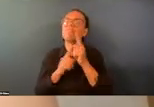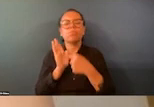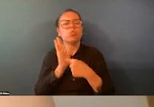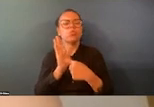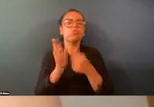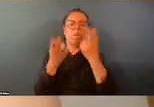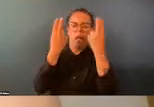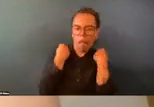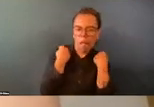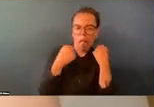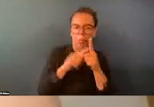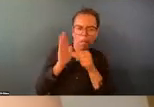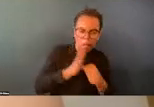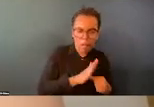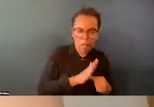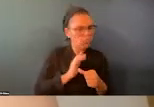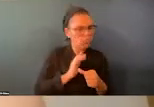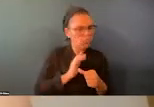active and at the